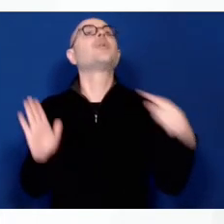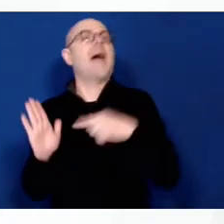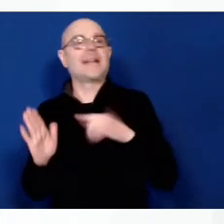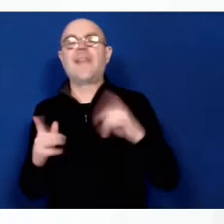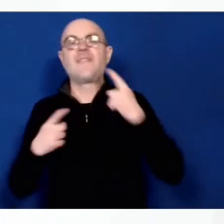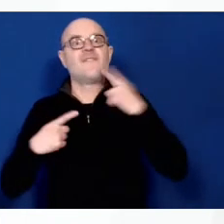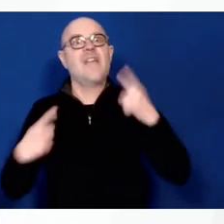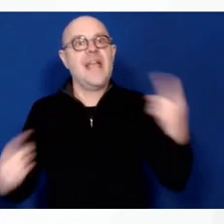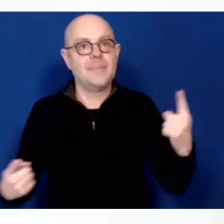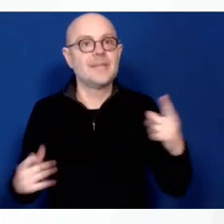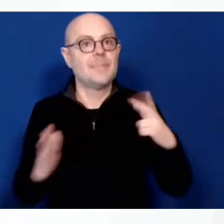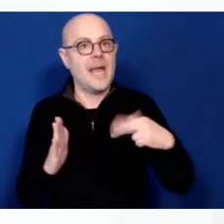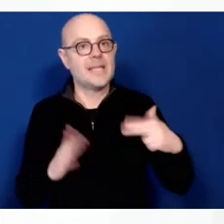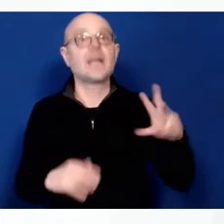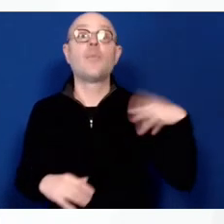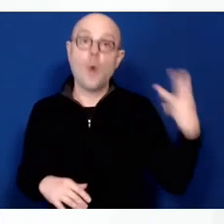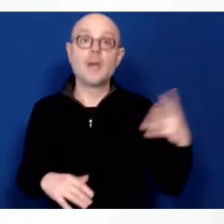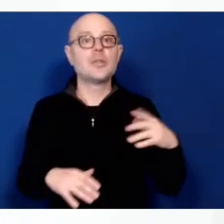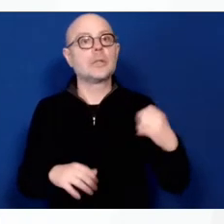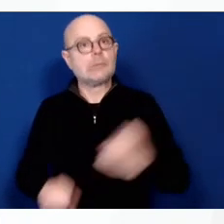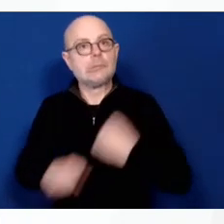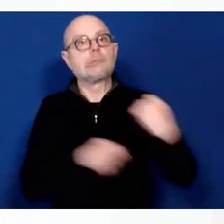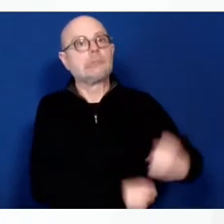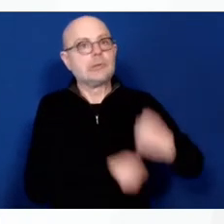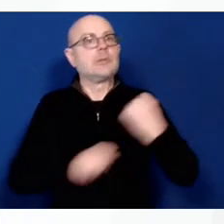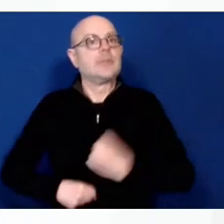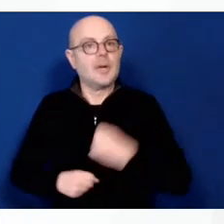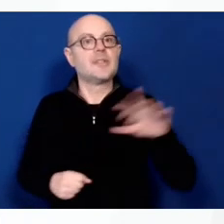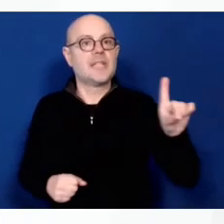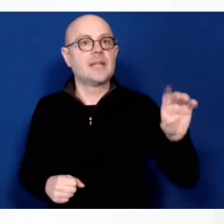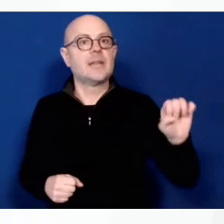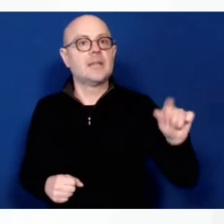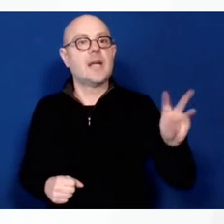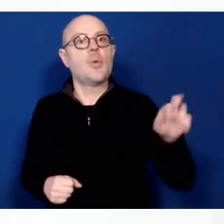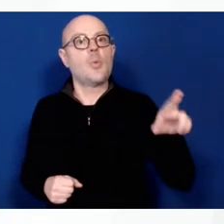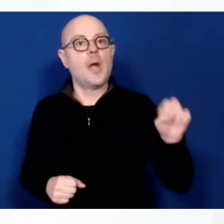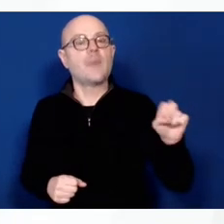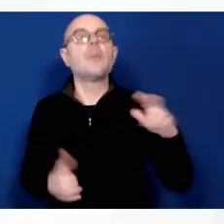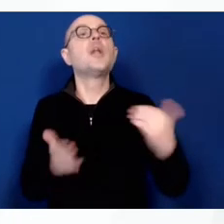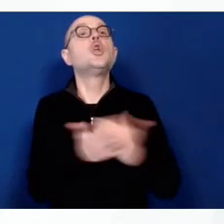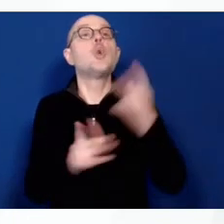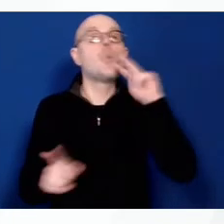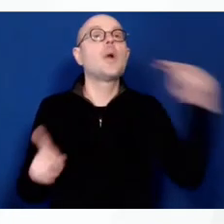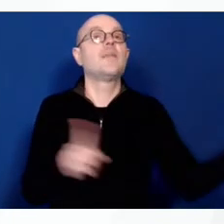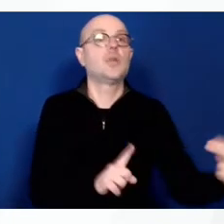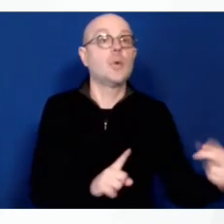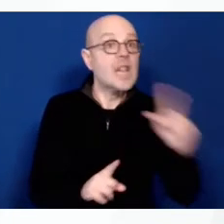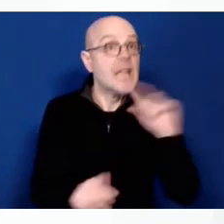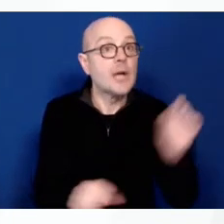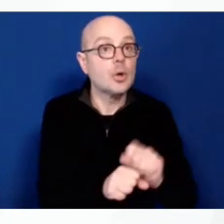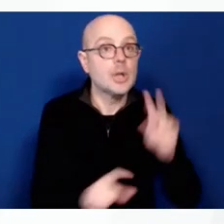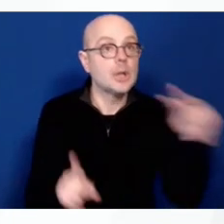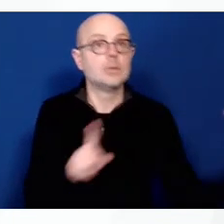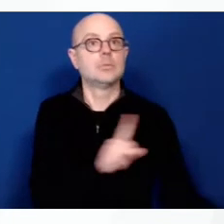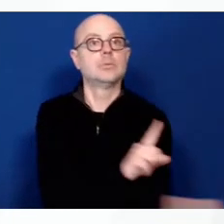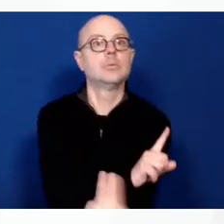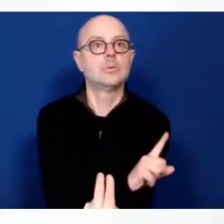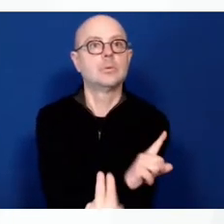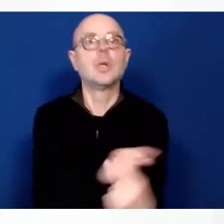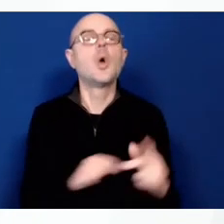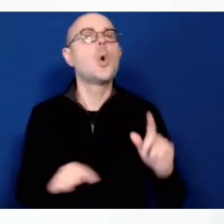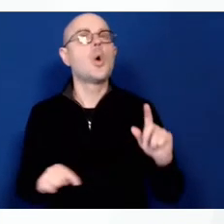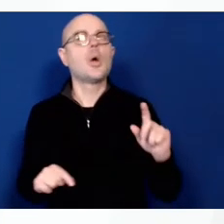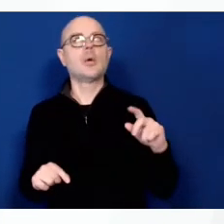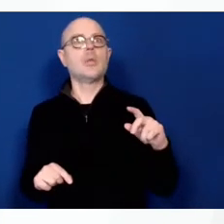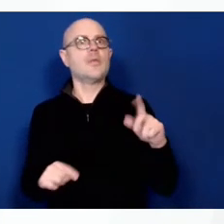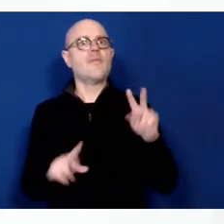the Delaware from a fresh point of view. And I mean point of view literally. Where do we, the viewers, stand